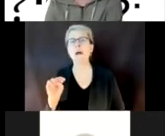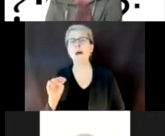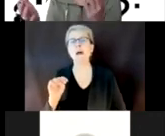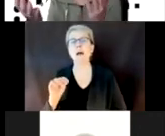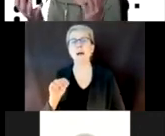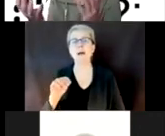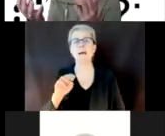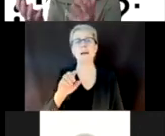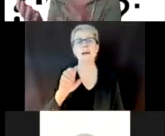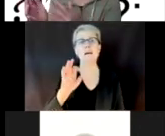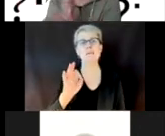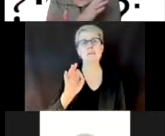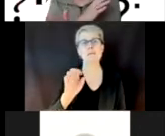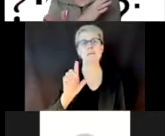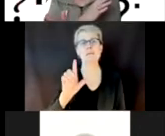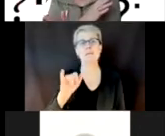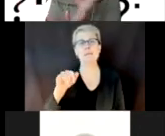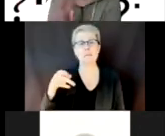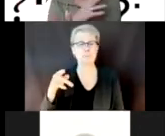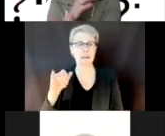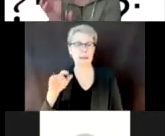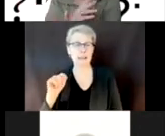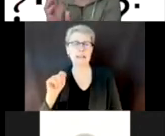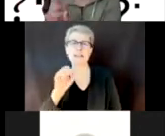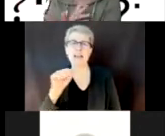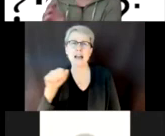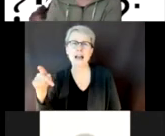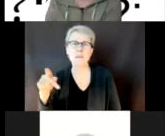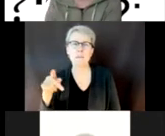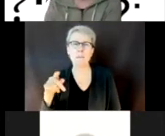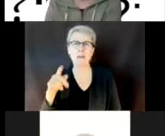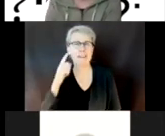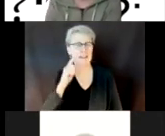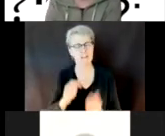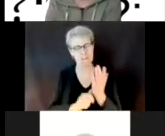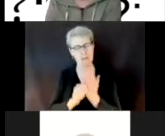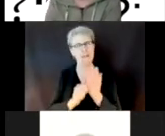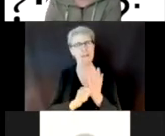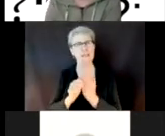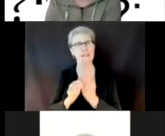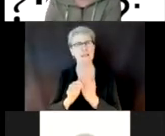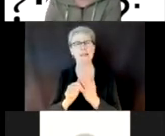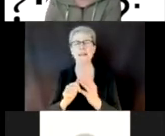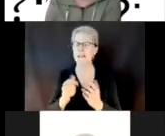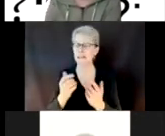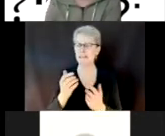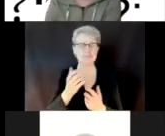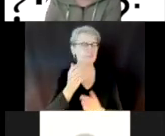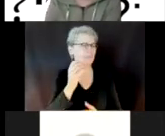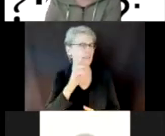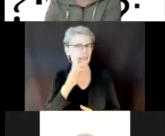believe Flipbook's an app, right? That's like a magazine that you get to program. It's like Uberflip. Yeah. I think